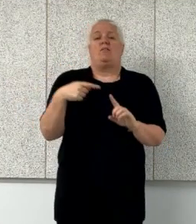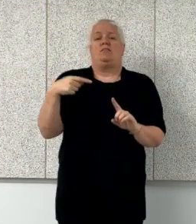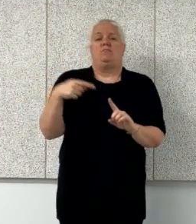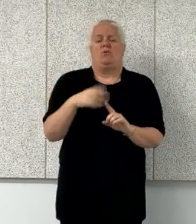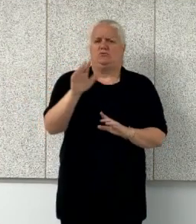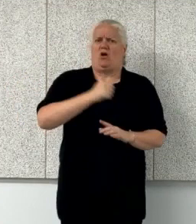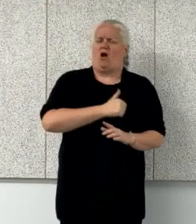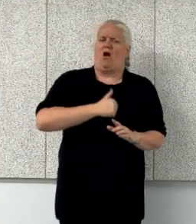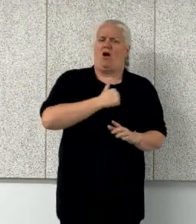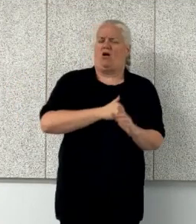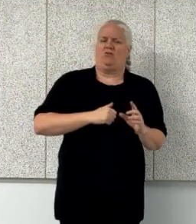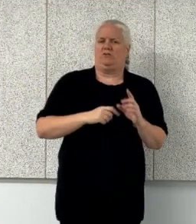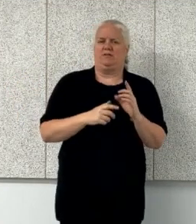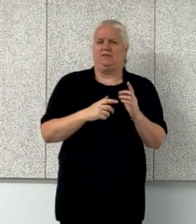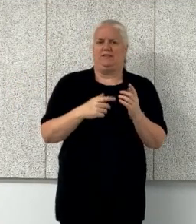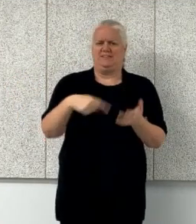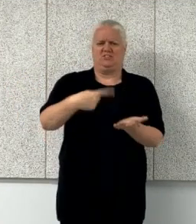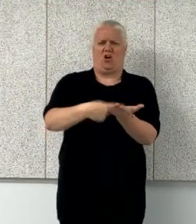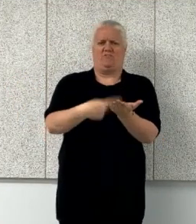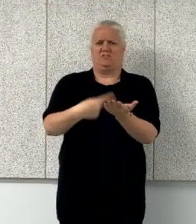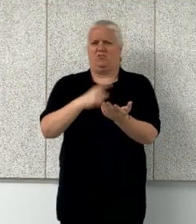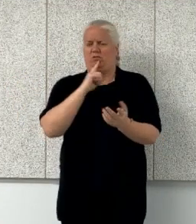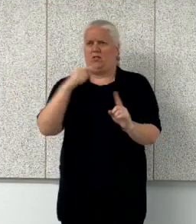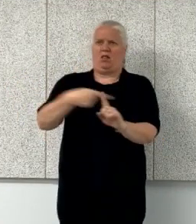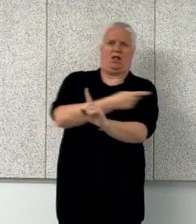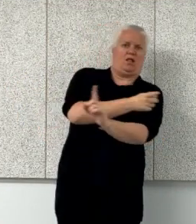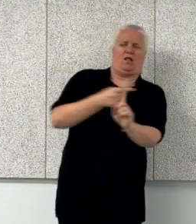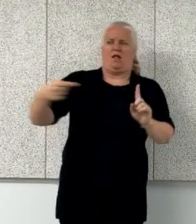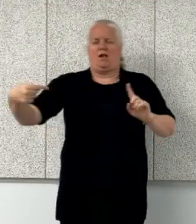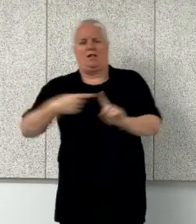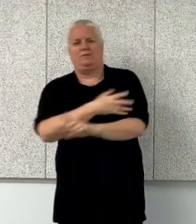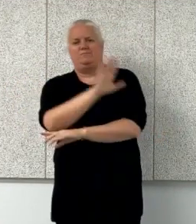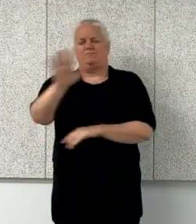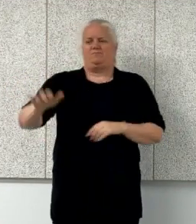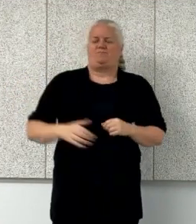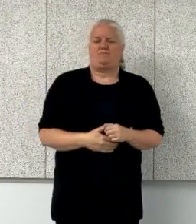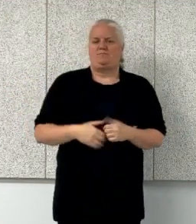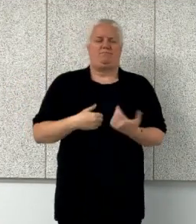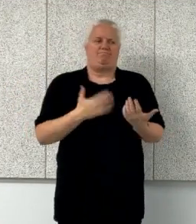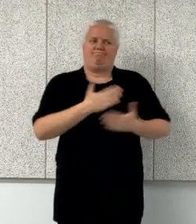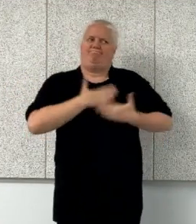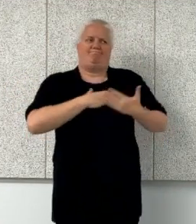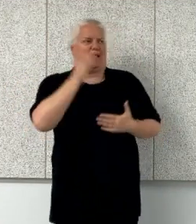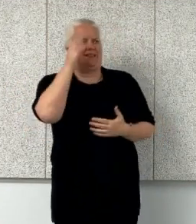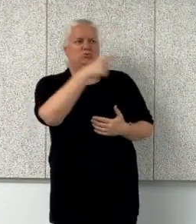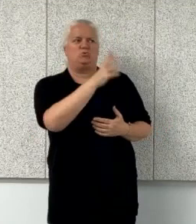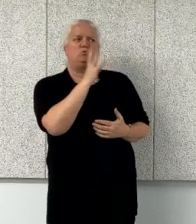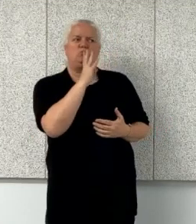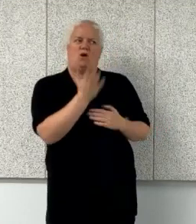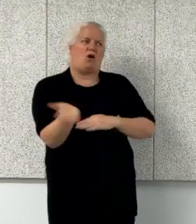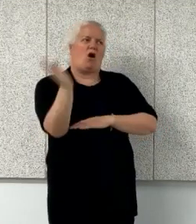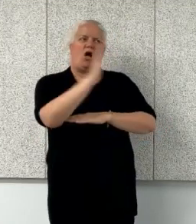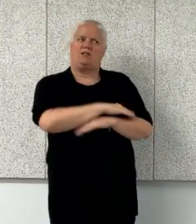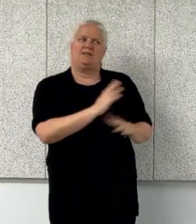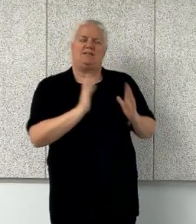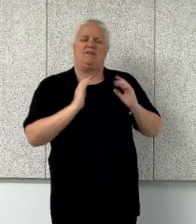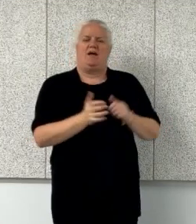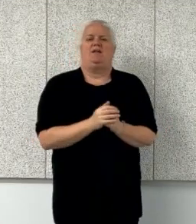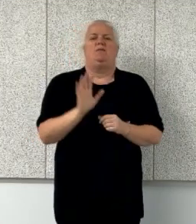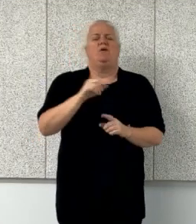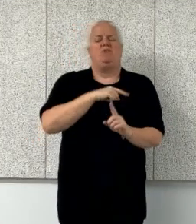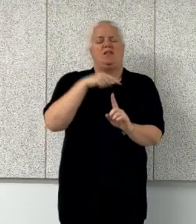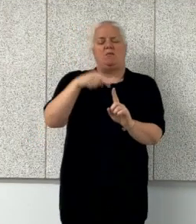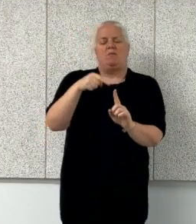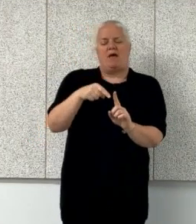sorry. I could sit and listen that, to you talk that all kind of day, and you probably will. We got 2 hours, but no. Just to say, coming back